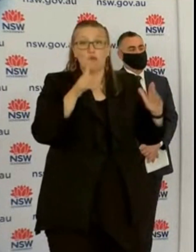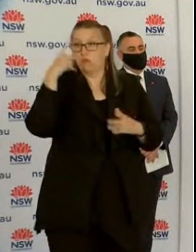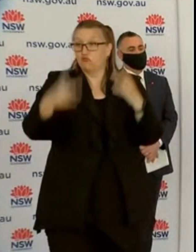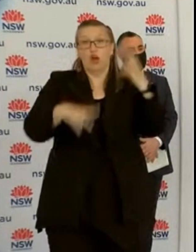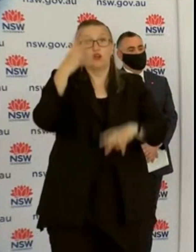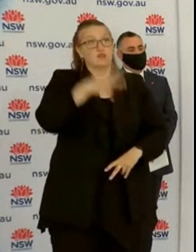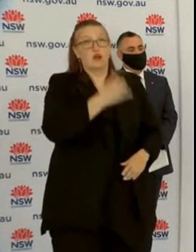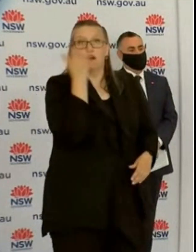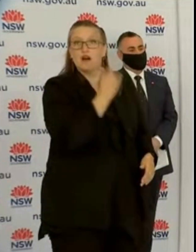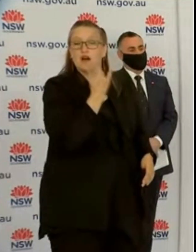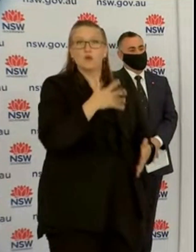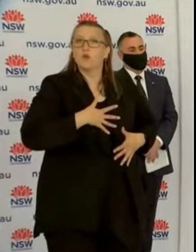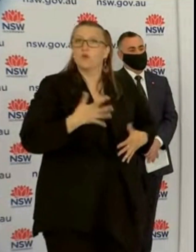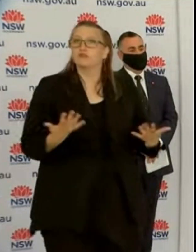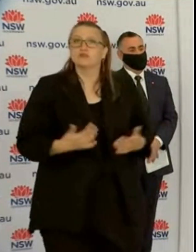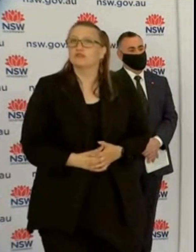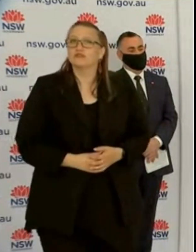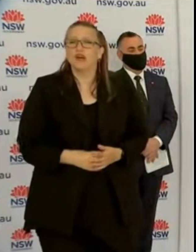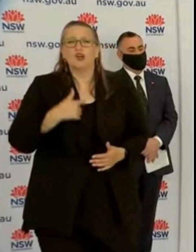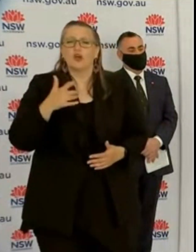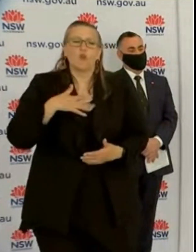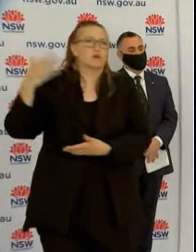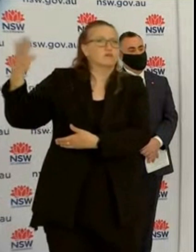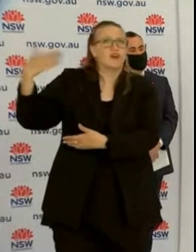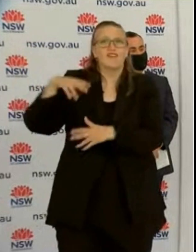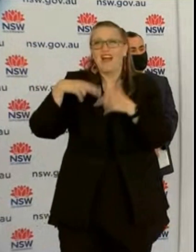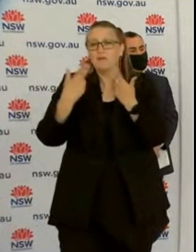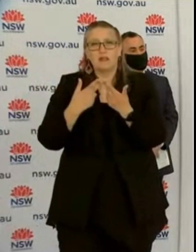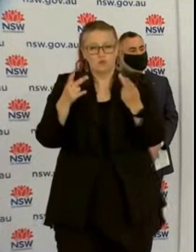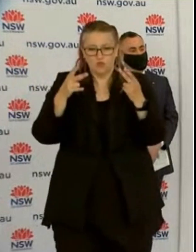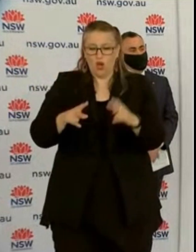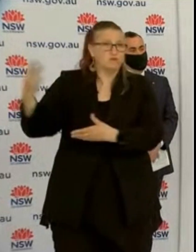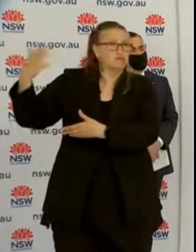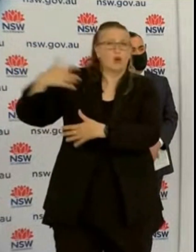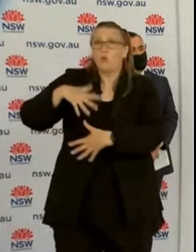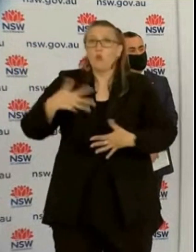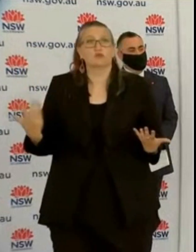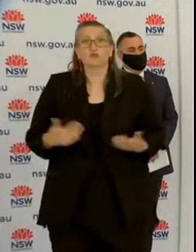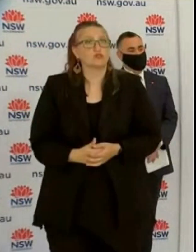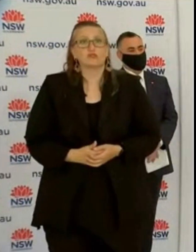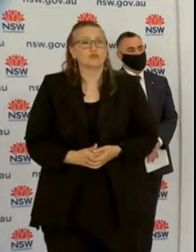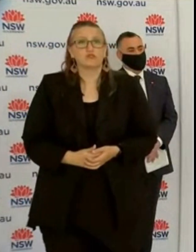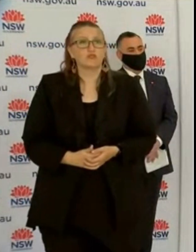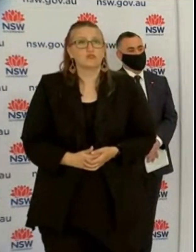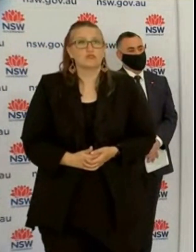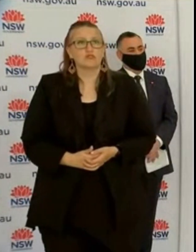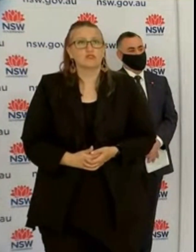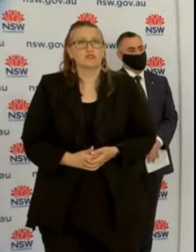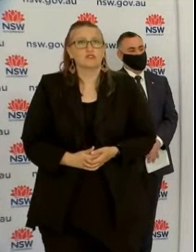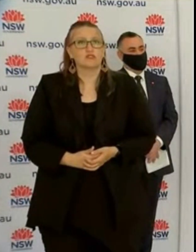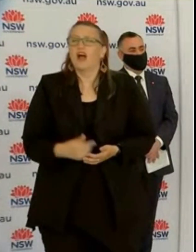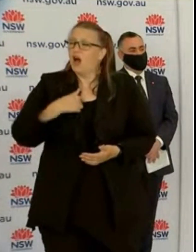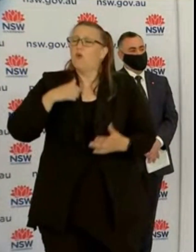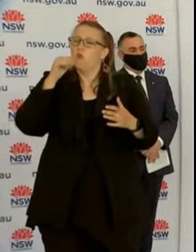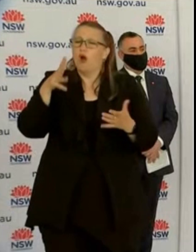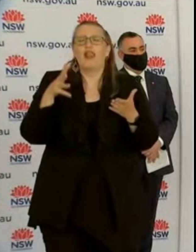this conversation than a conversation about consoling thousands and thousands of families who'd lost loved ones. None of this is easy, and I'll be the